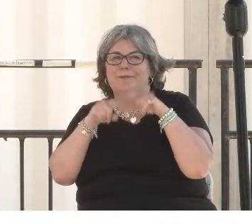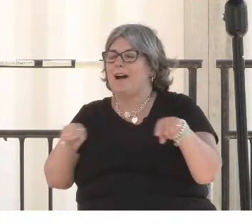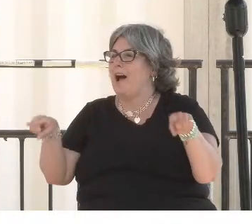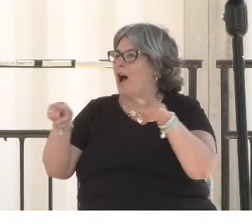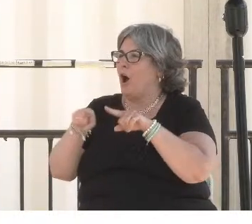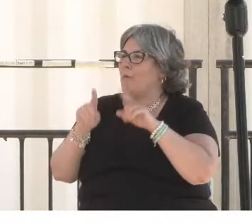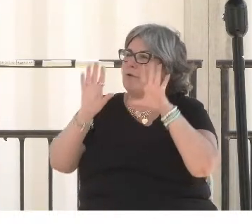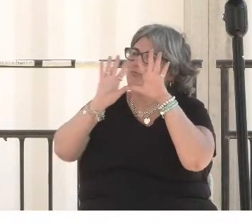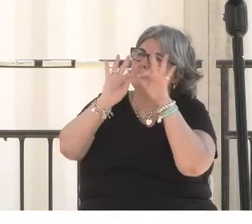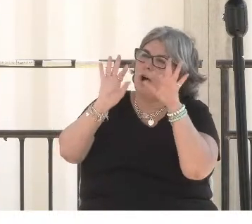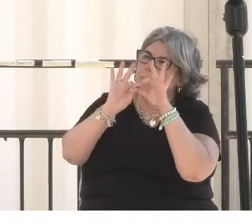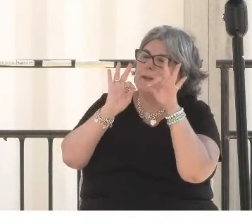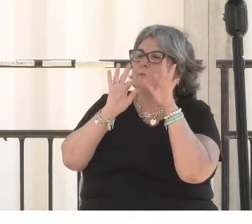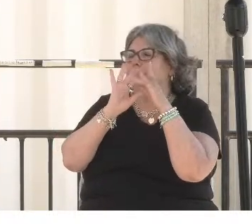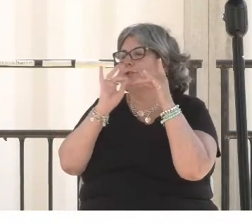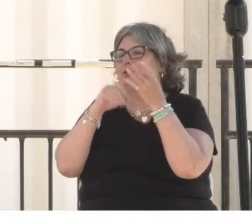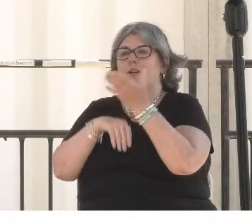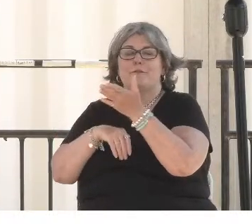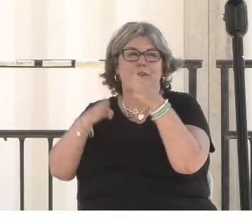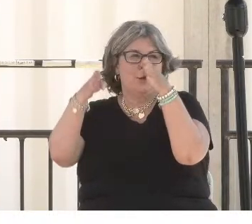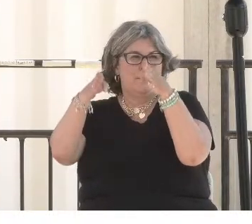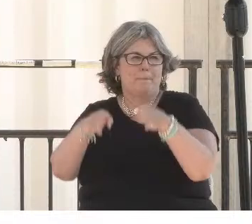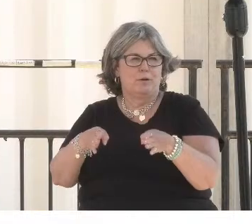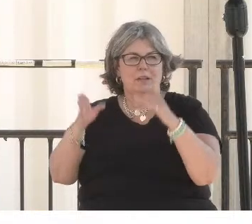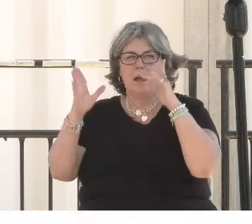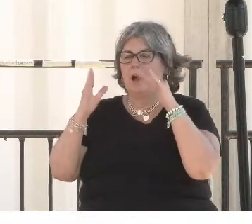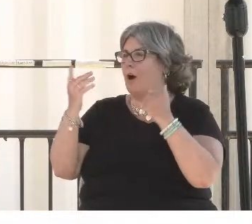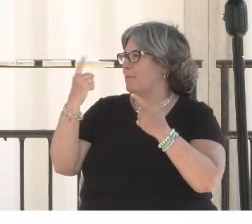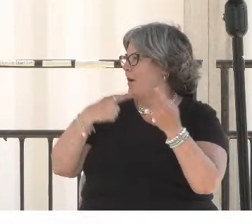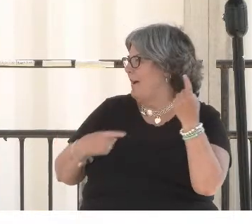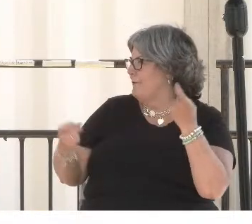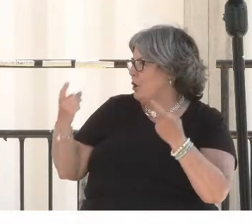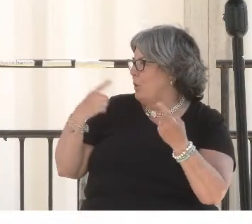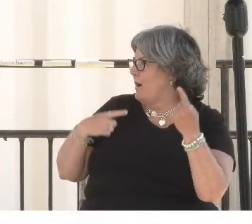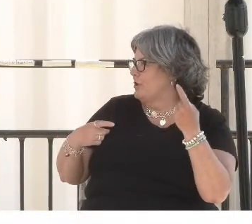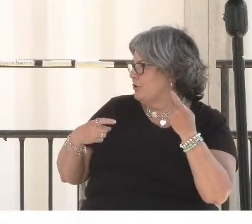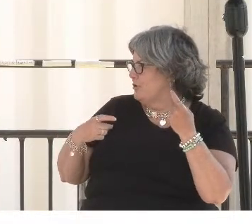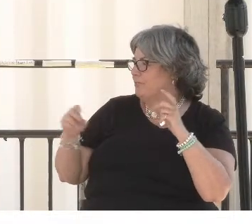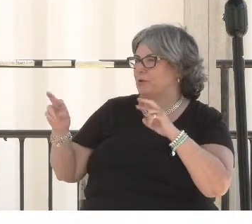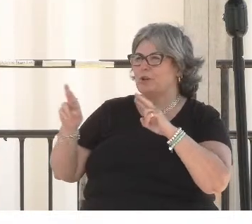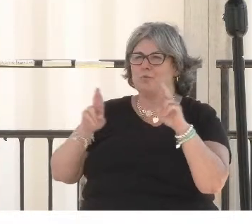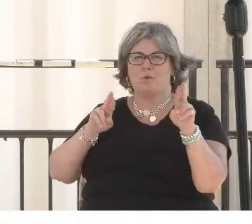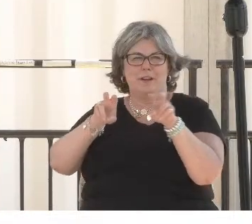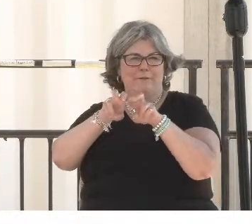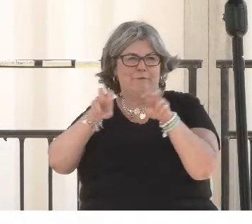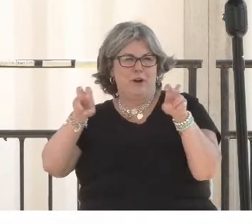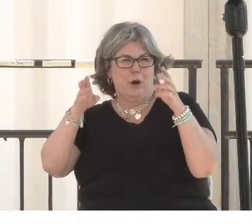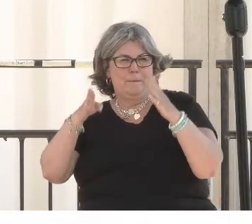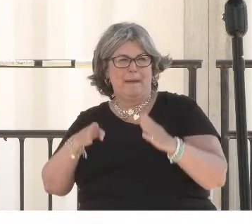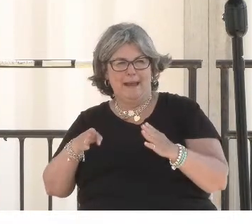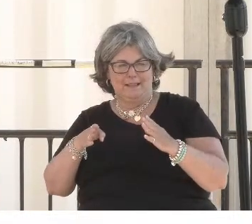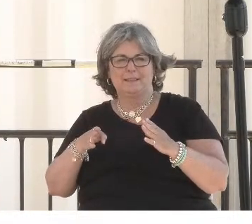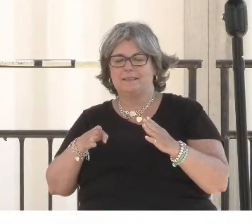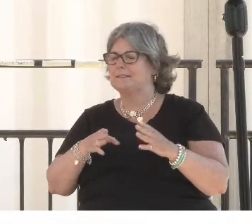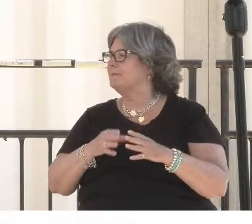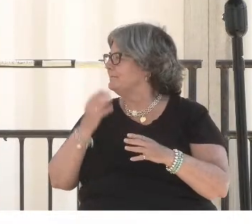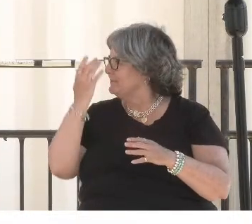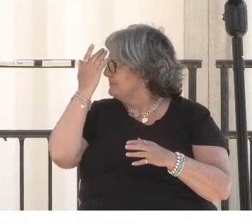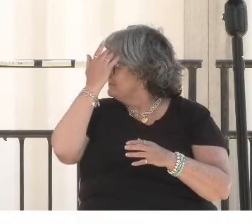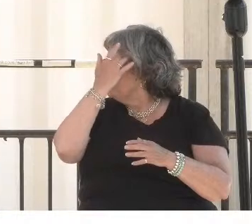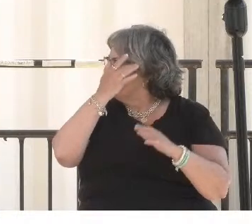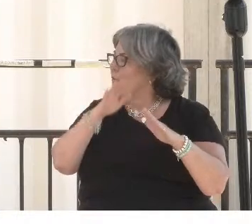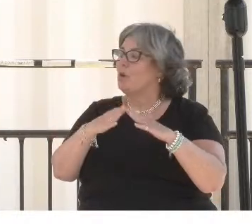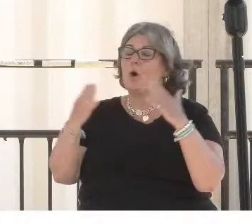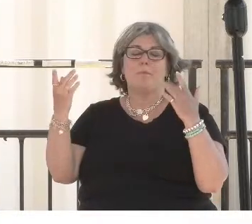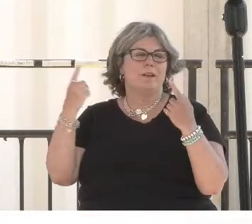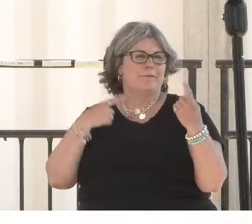you'll comment and share. If you're there in person, I hope you have a question loaded up for our panelists in a few minutes. We'll